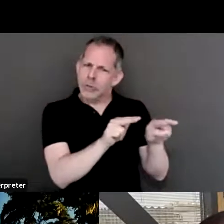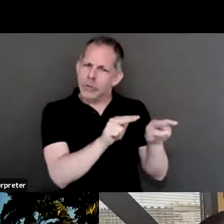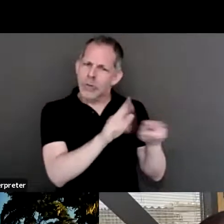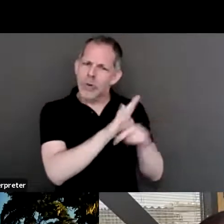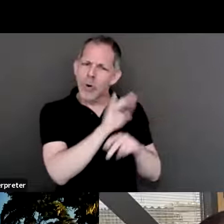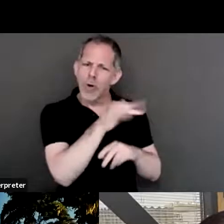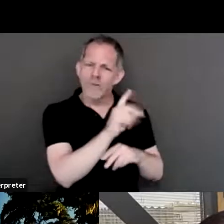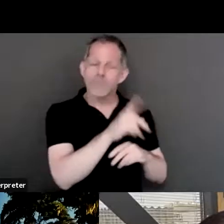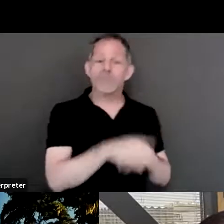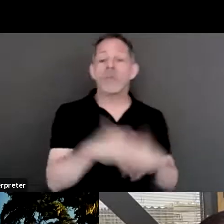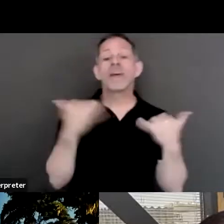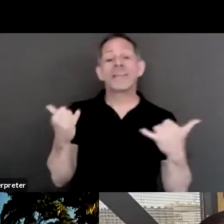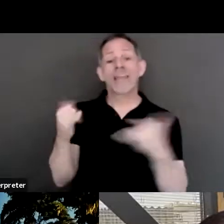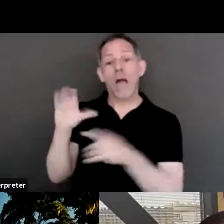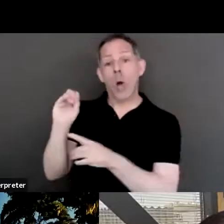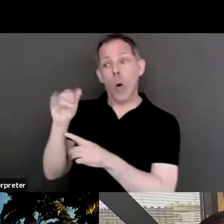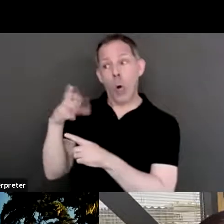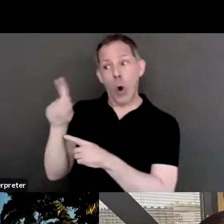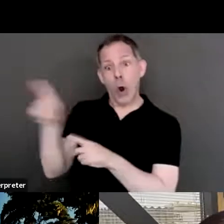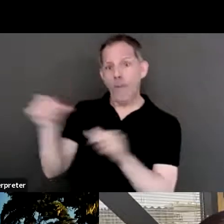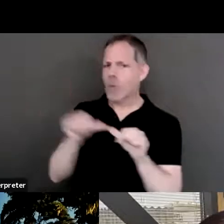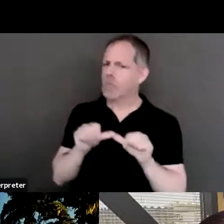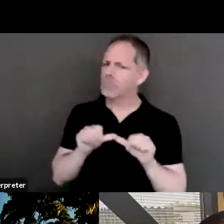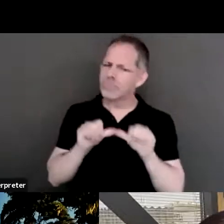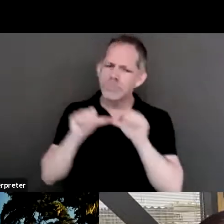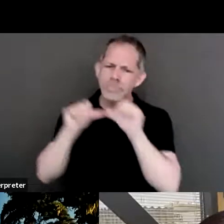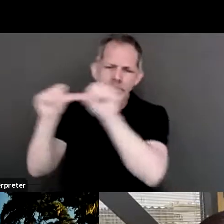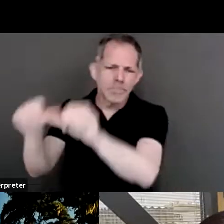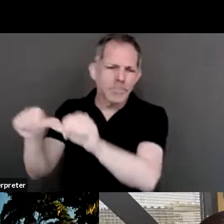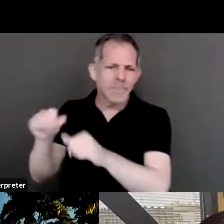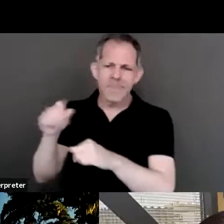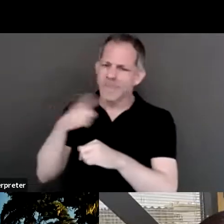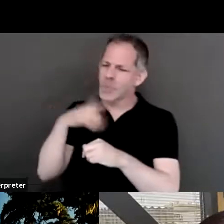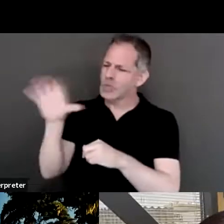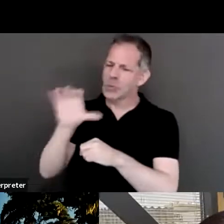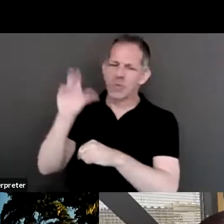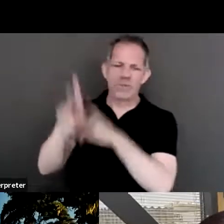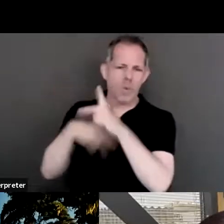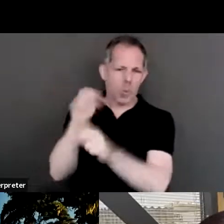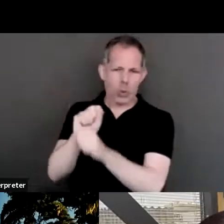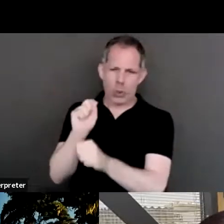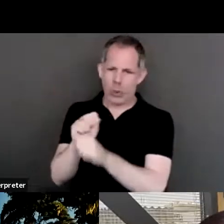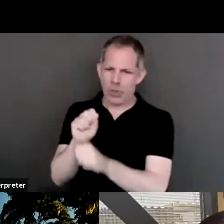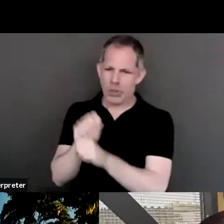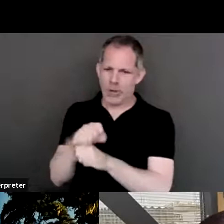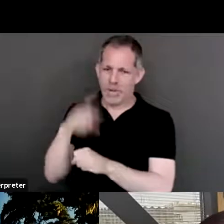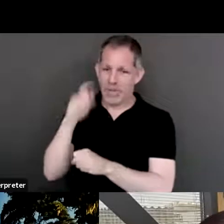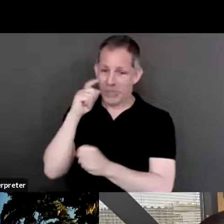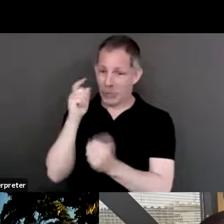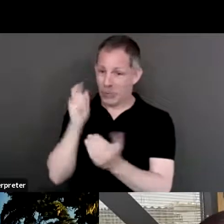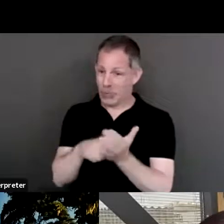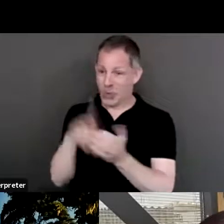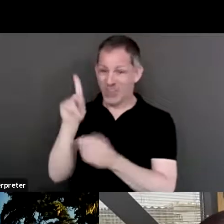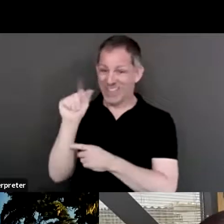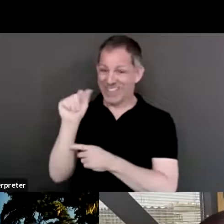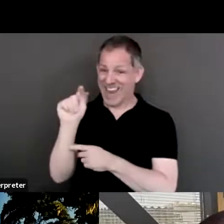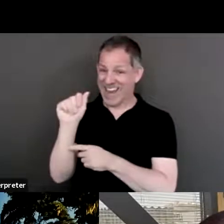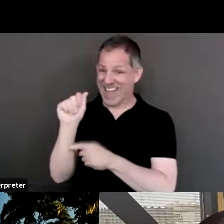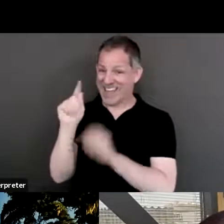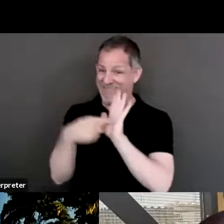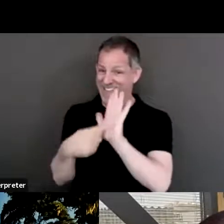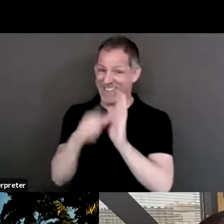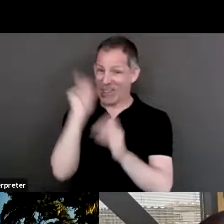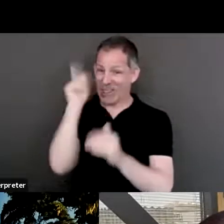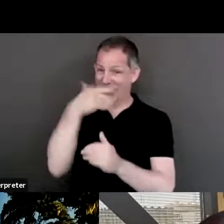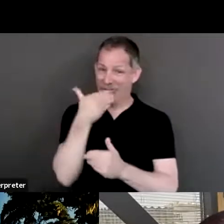We'll continue to do this work because, as you've seen with the data, that work is still very necessary. As I mentioned, we met yesterday